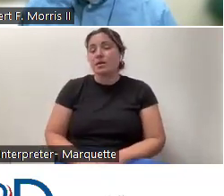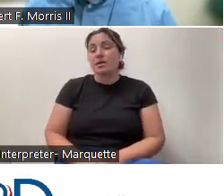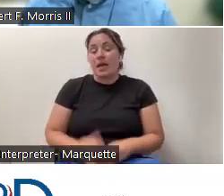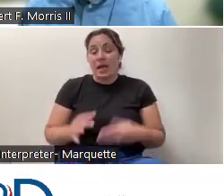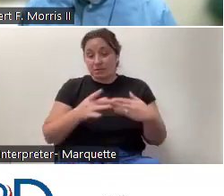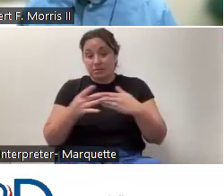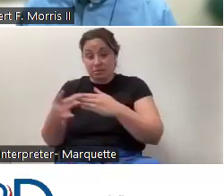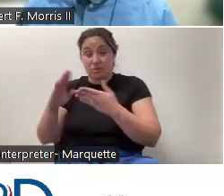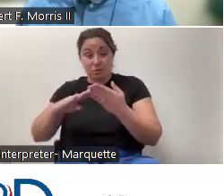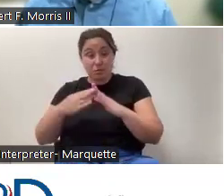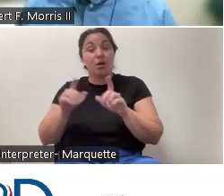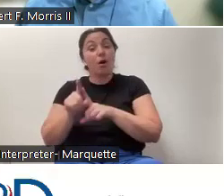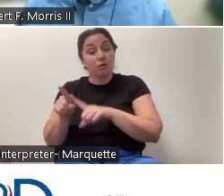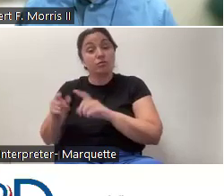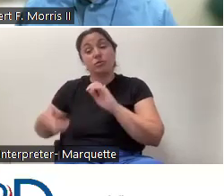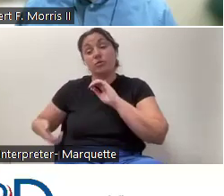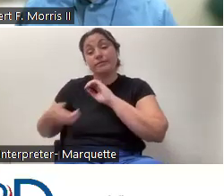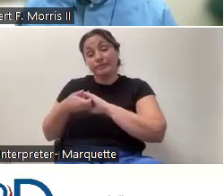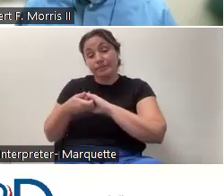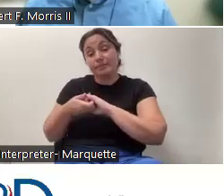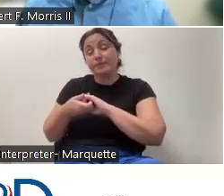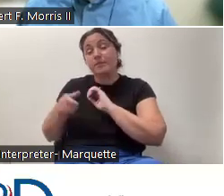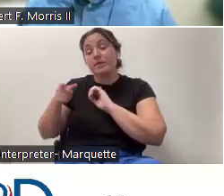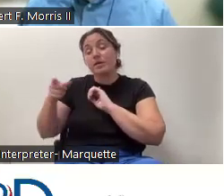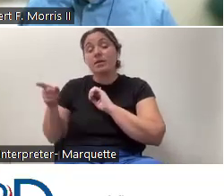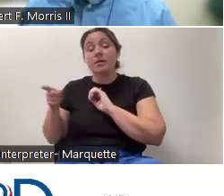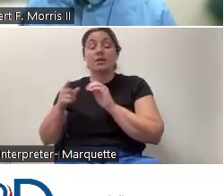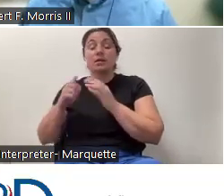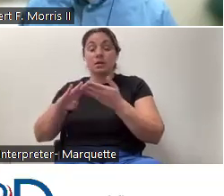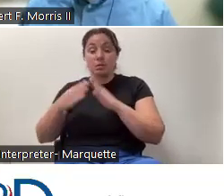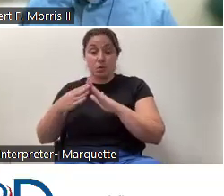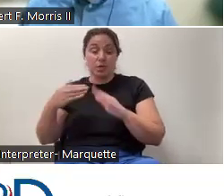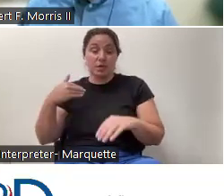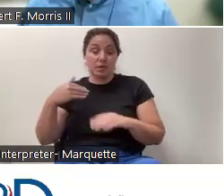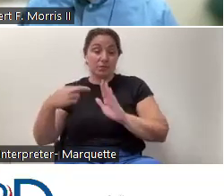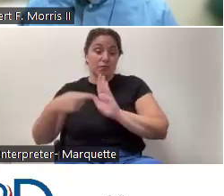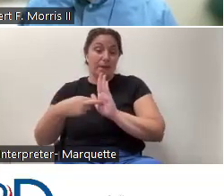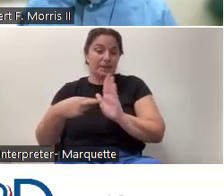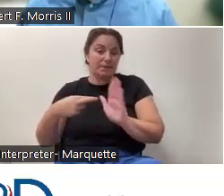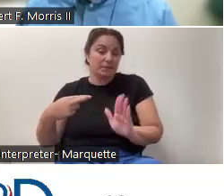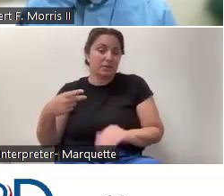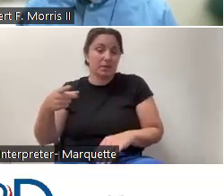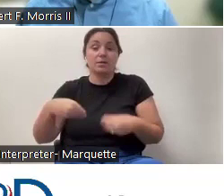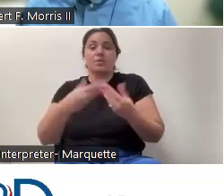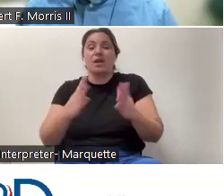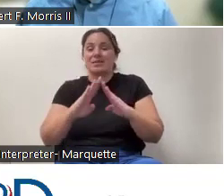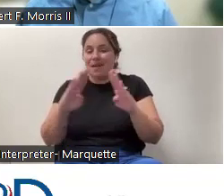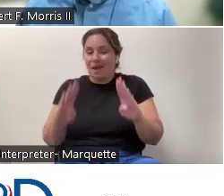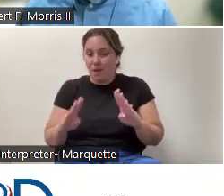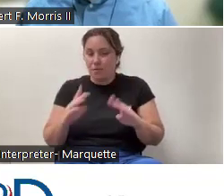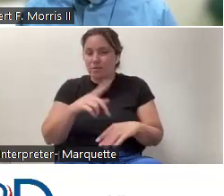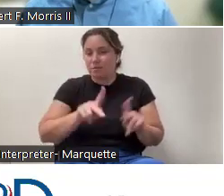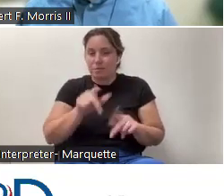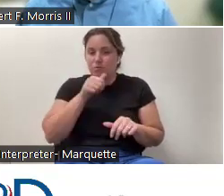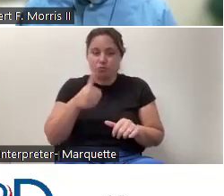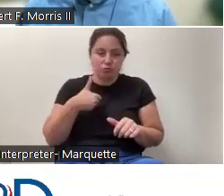community, we partner with a community representative who provides housing for those unhoused veterans.